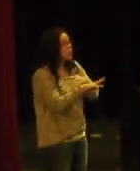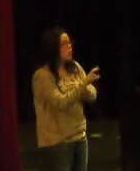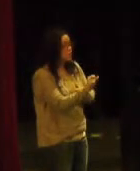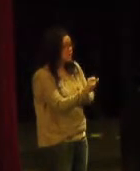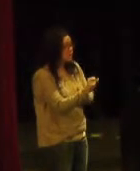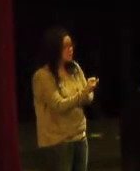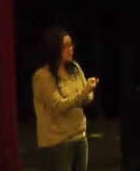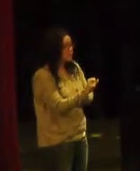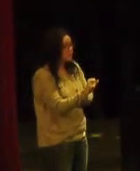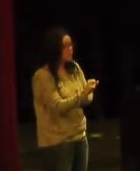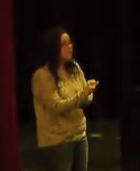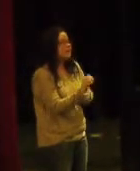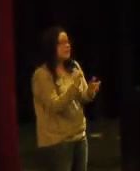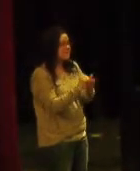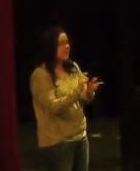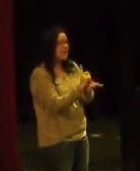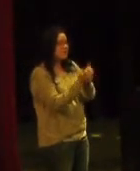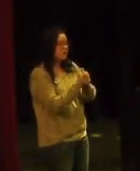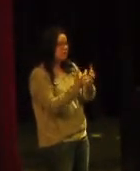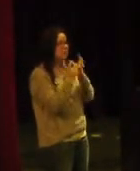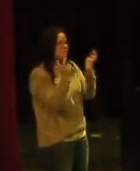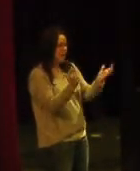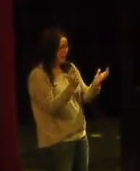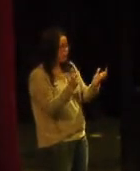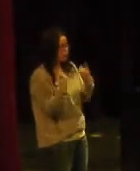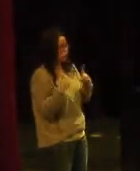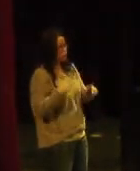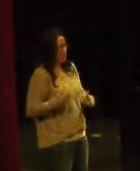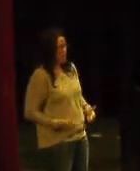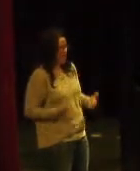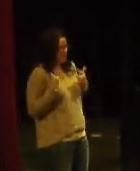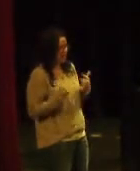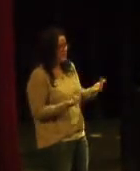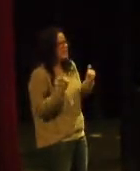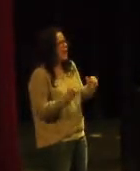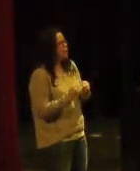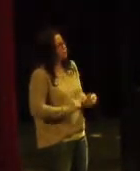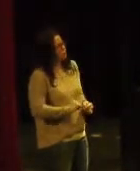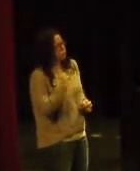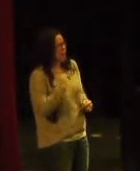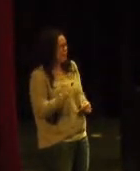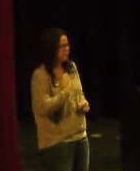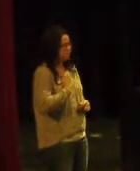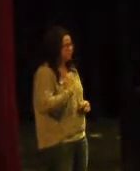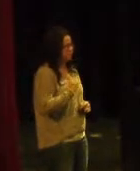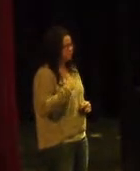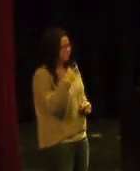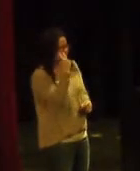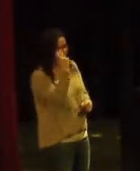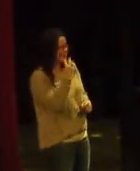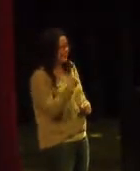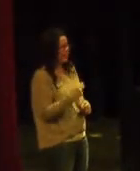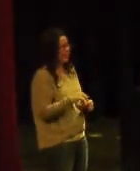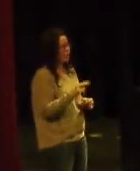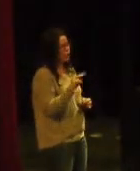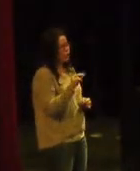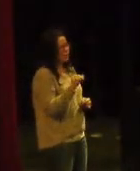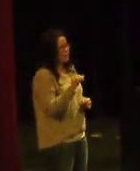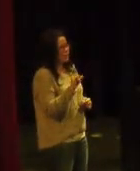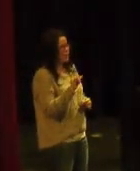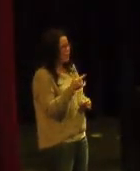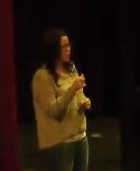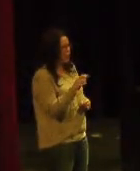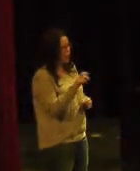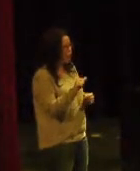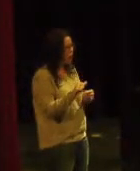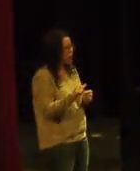States. That has changed quite a bit across my lifetime. Now there is more pride in being Mexican or Nicaraguan or Guatemalan or